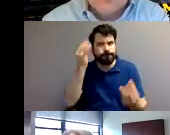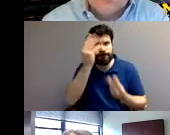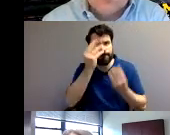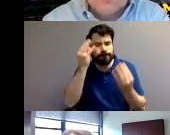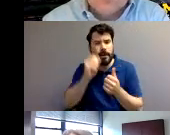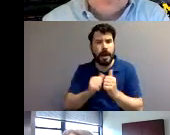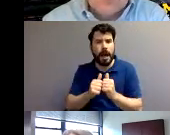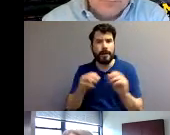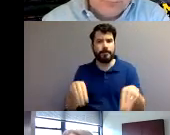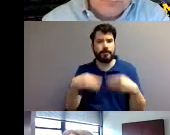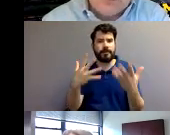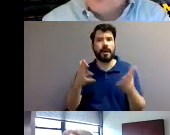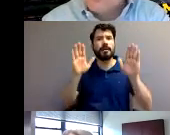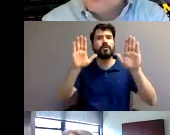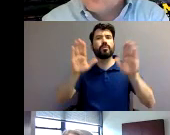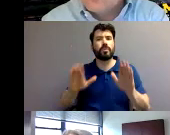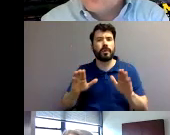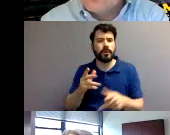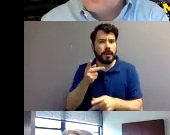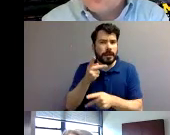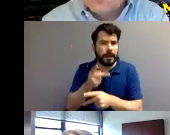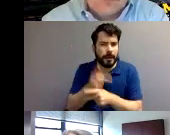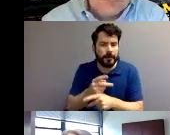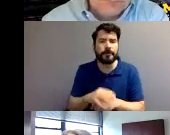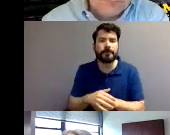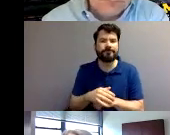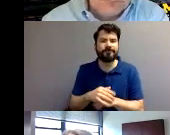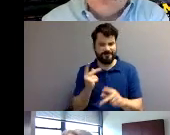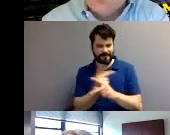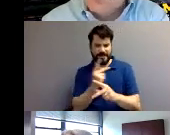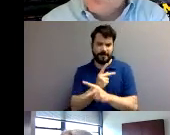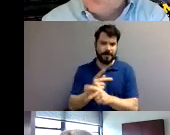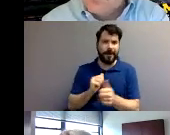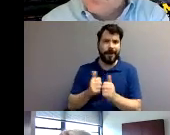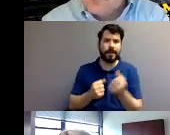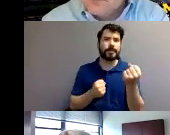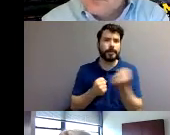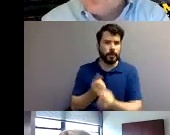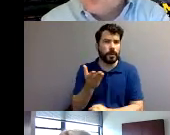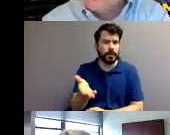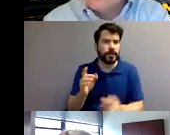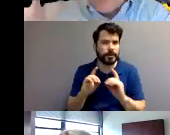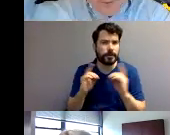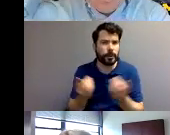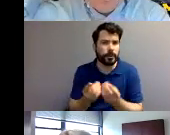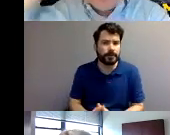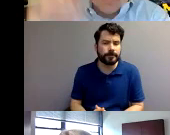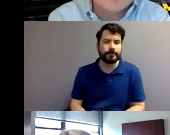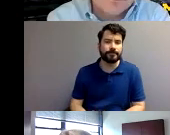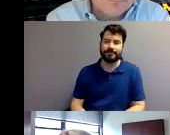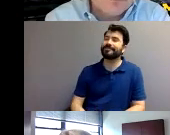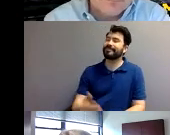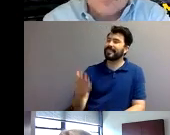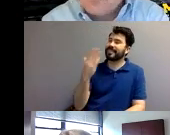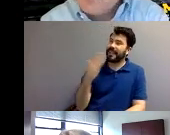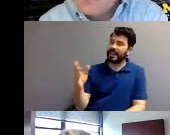care, and we continue to look at other ways in which we can support that department. Yeah, thank you, Nancy,